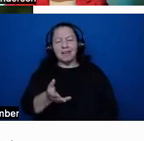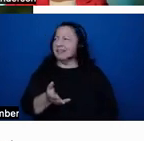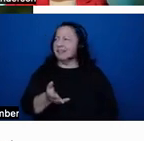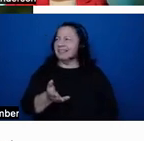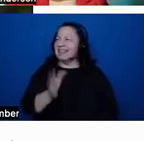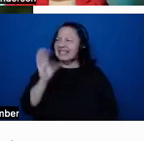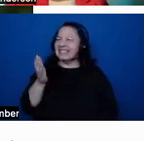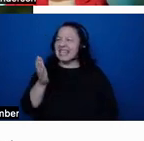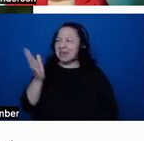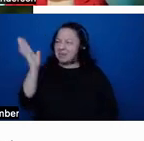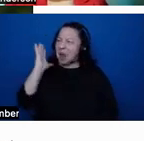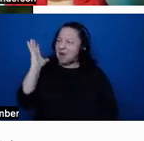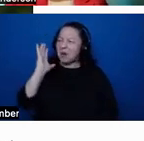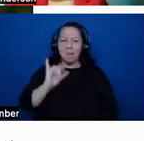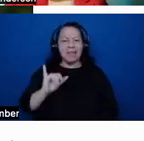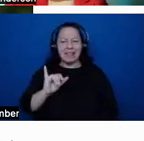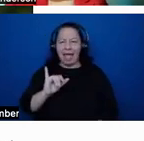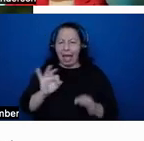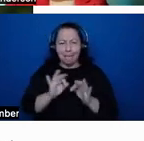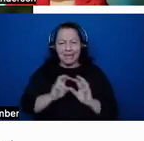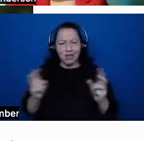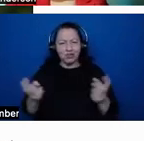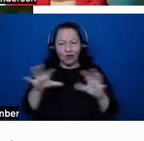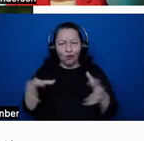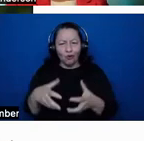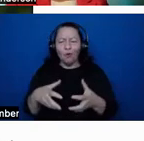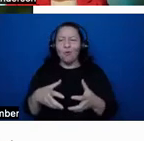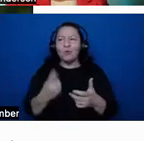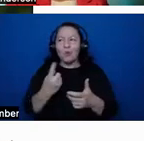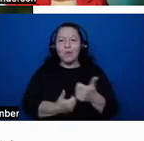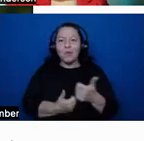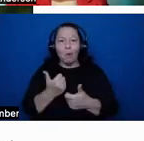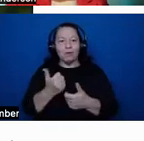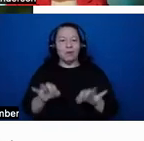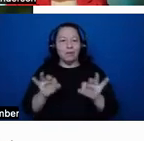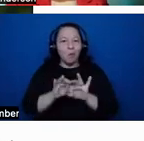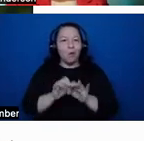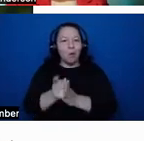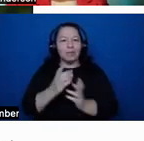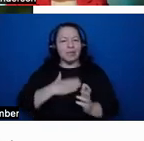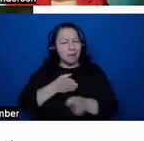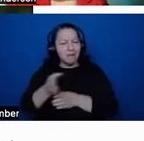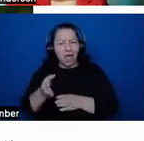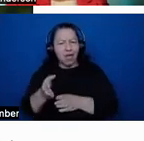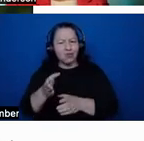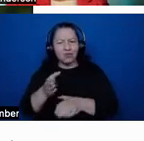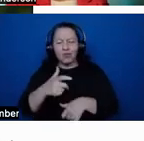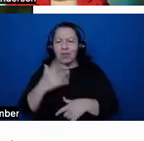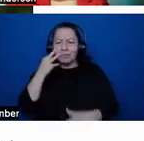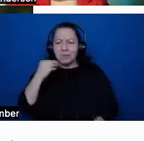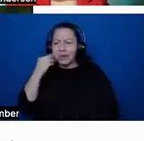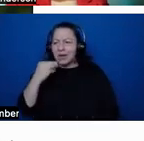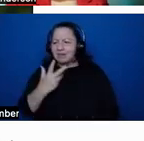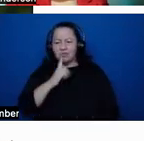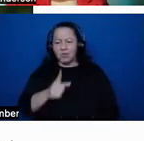beading circle was still one of the more impactful like moments in my professional career. Just to be able to, the simplicity